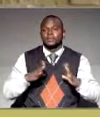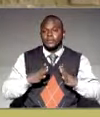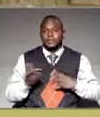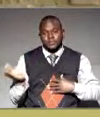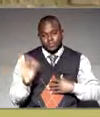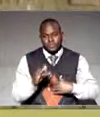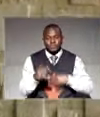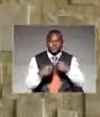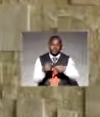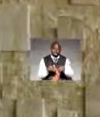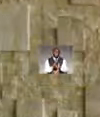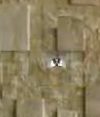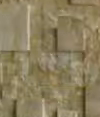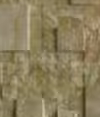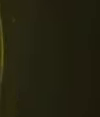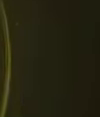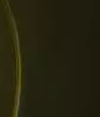more details.